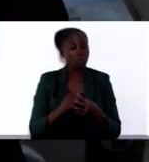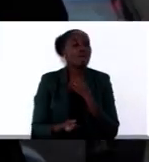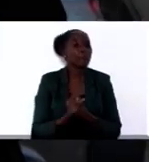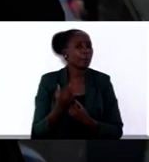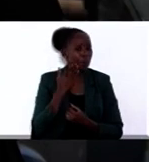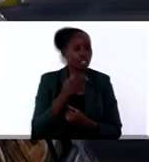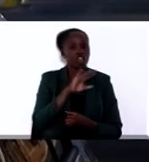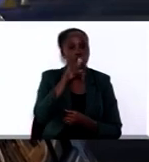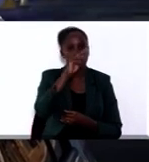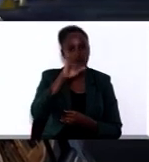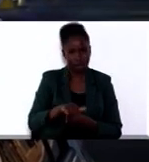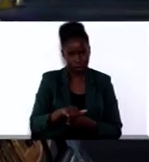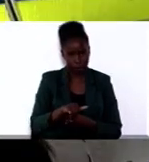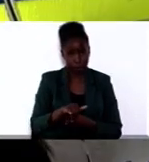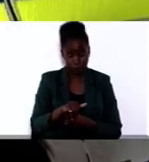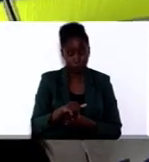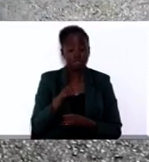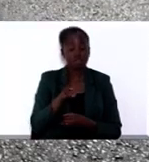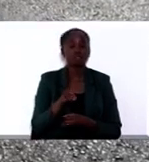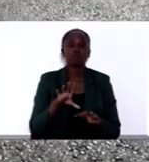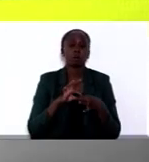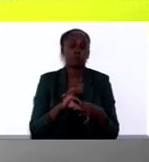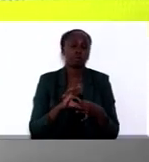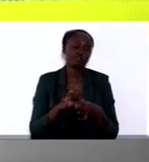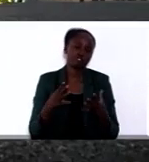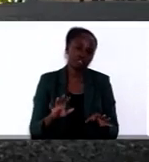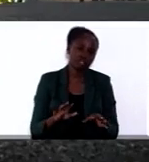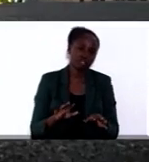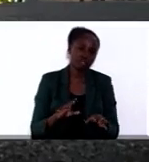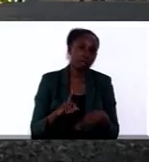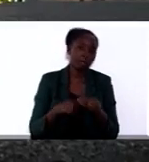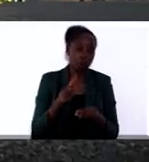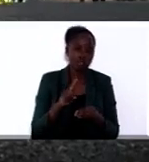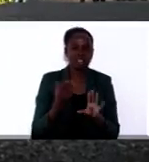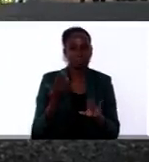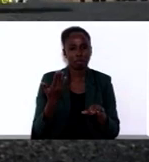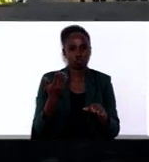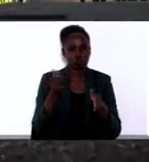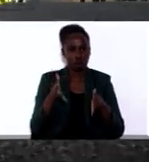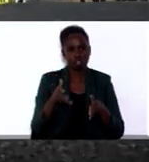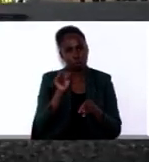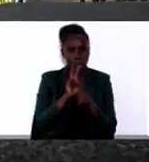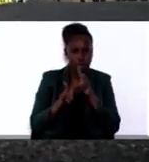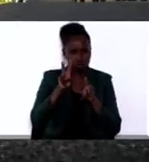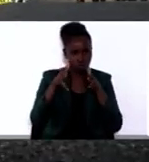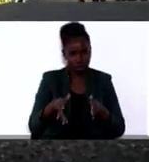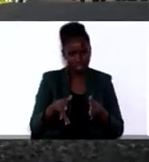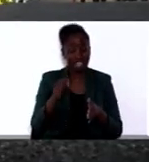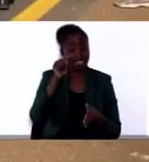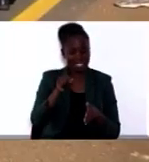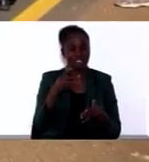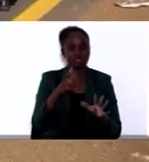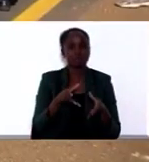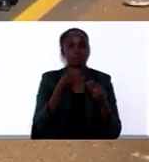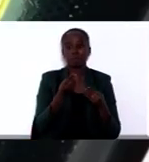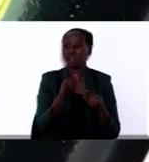We also met our commitment about the patrollers. We have currently registered